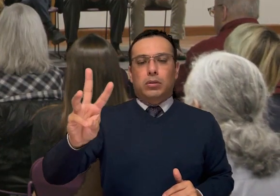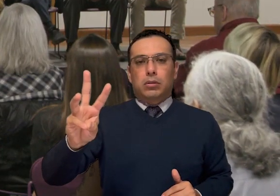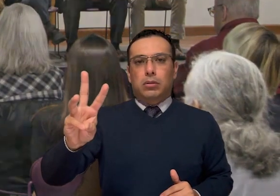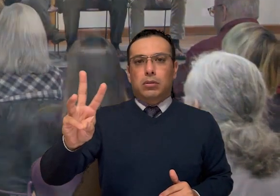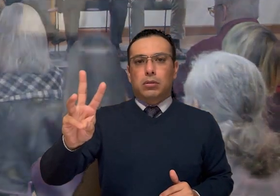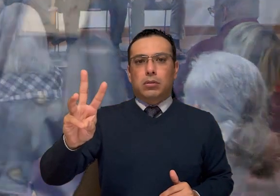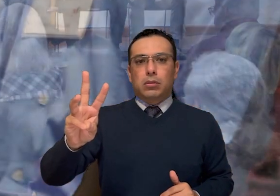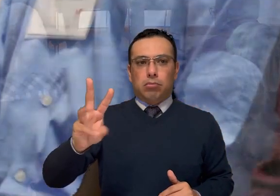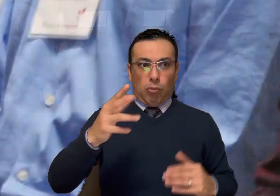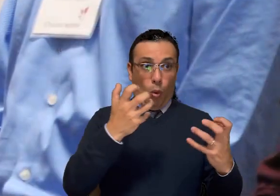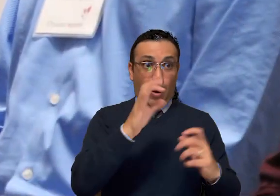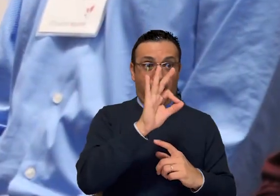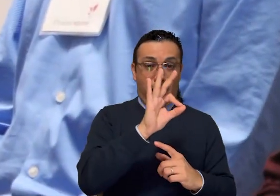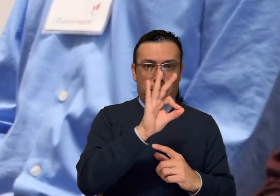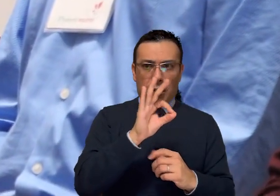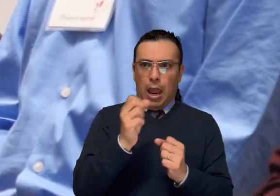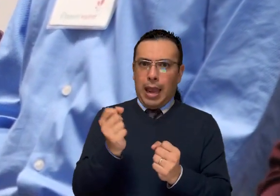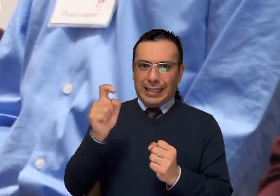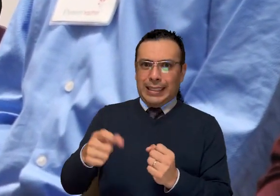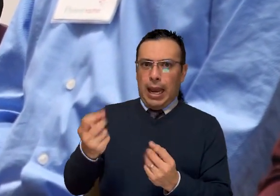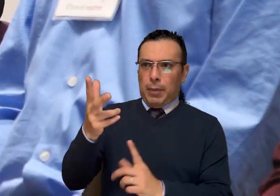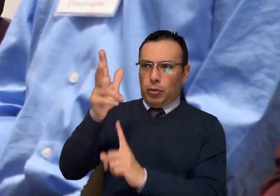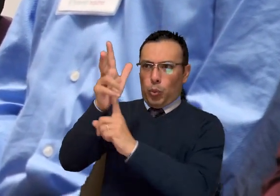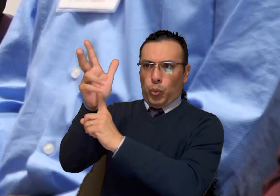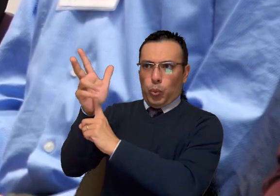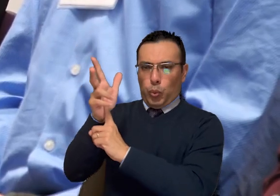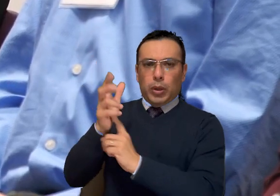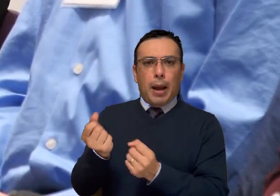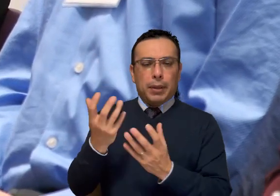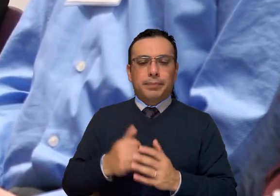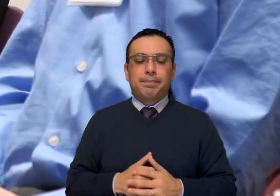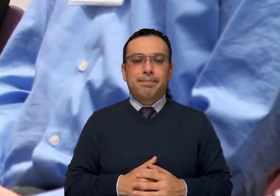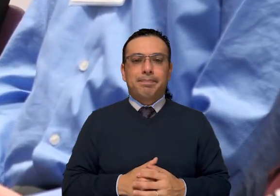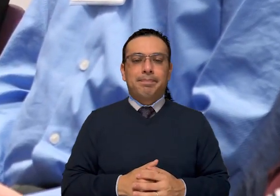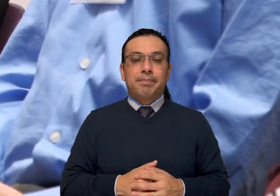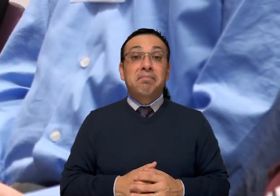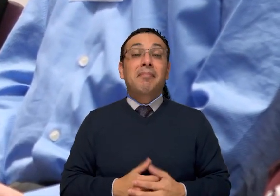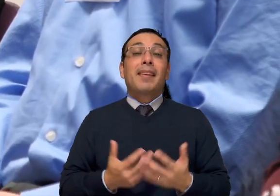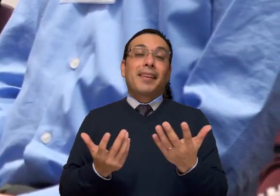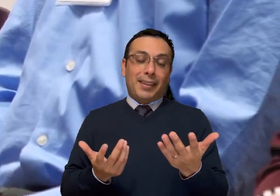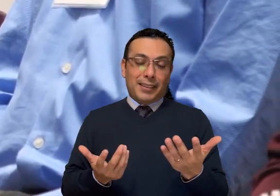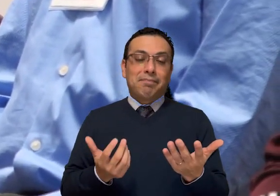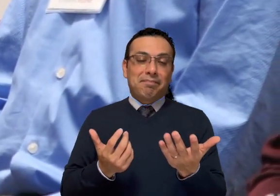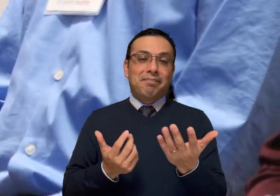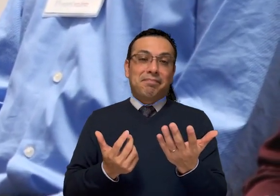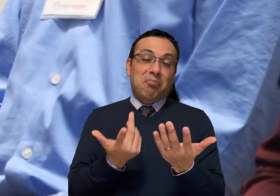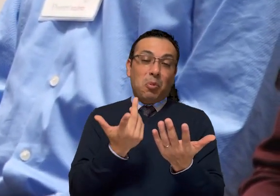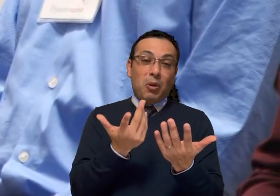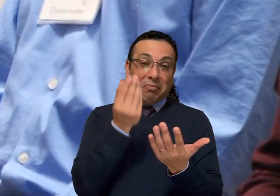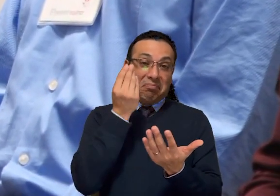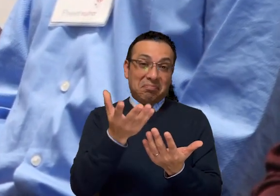Hi there. Yeah, it's a question of just a little bit of maths here. So our turbines are each going to produce 15